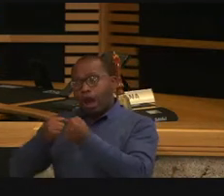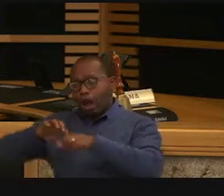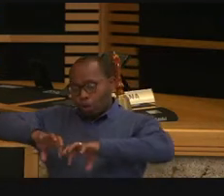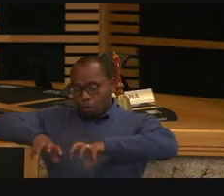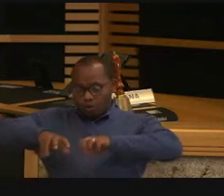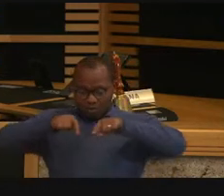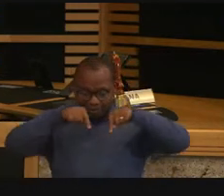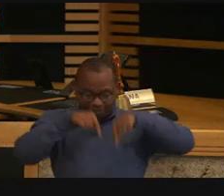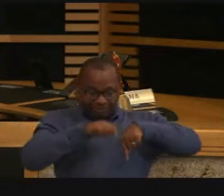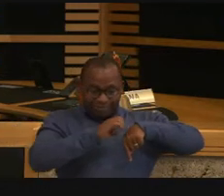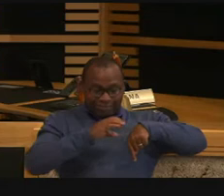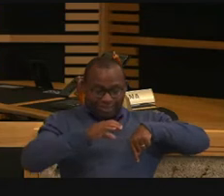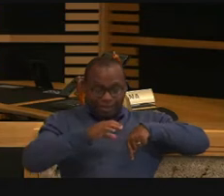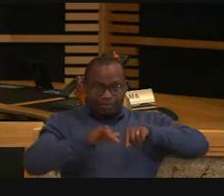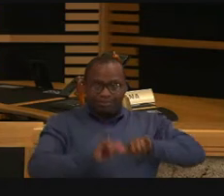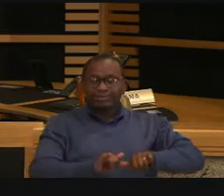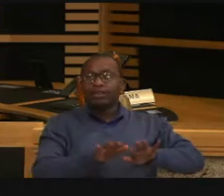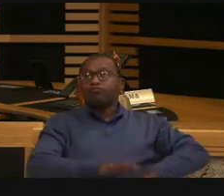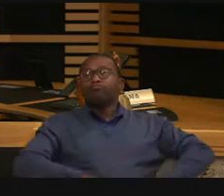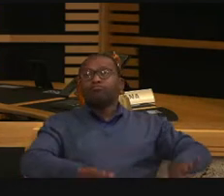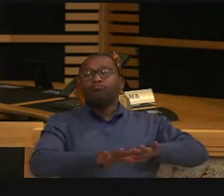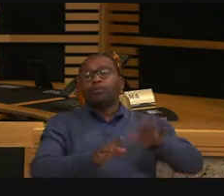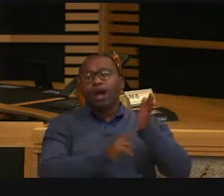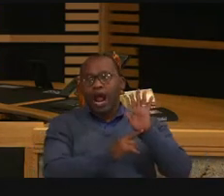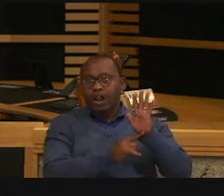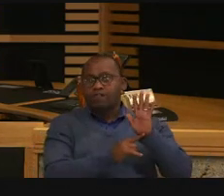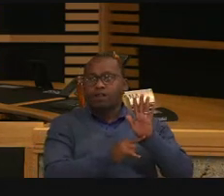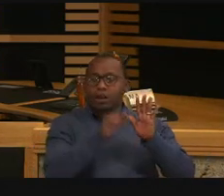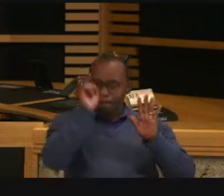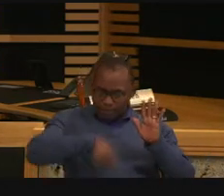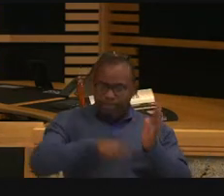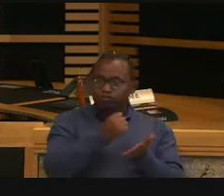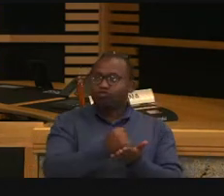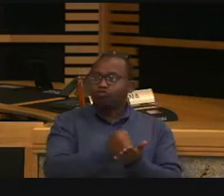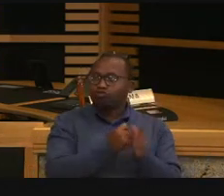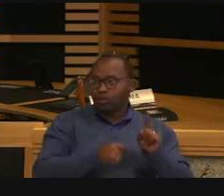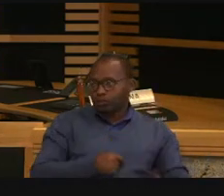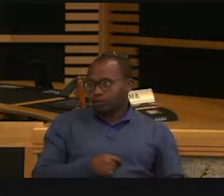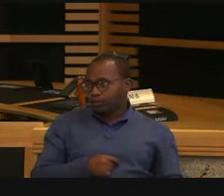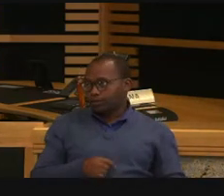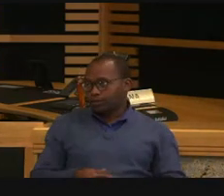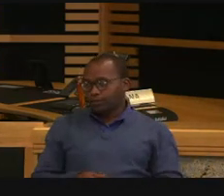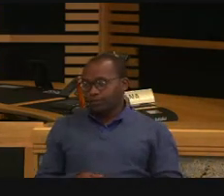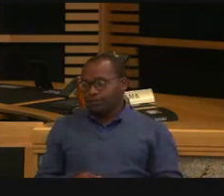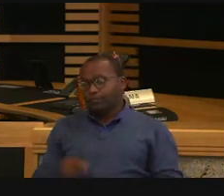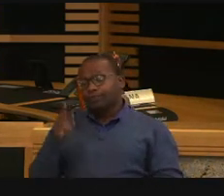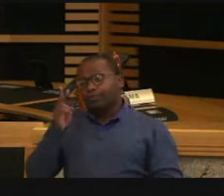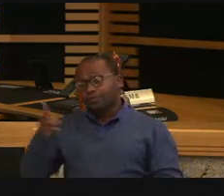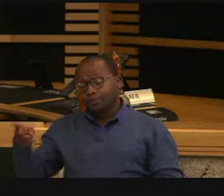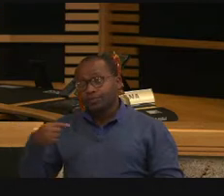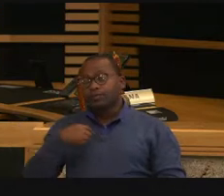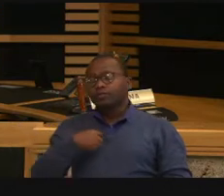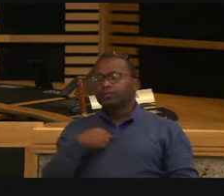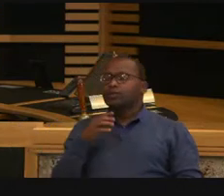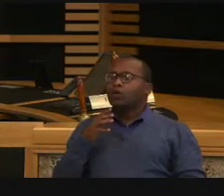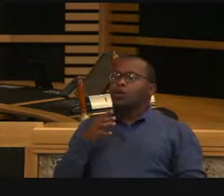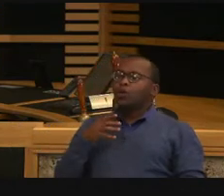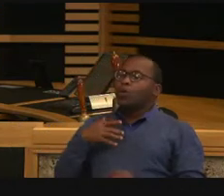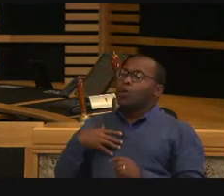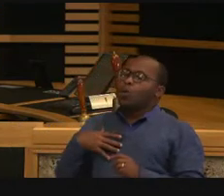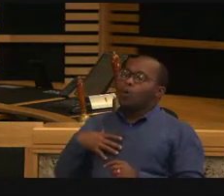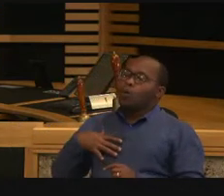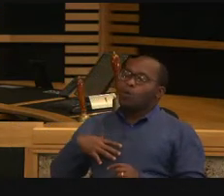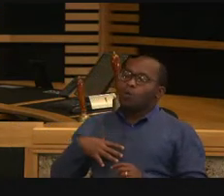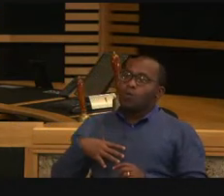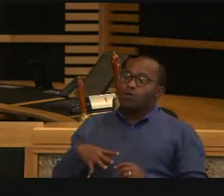who stay in Alfred Nzo, to register them here. And also, I want also to indicate that the question of the